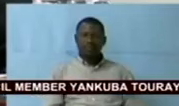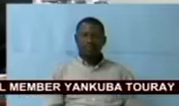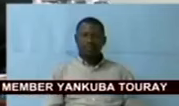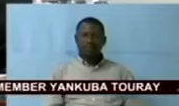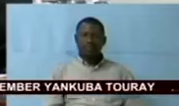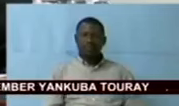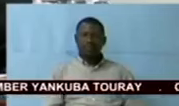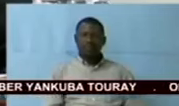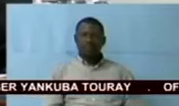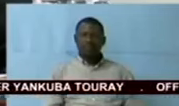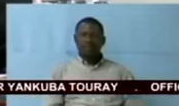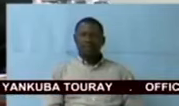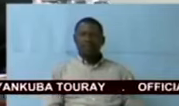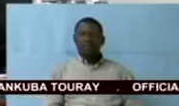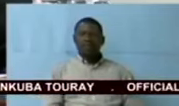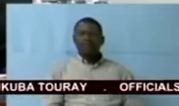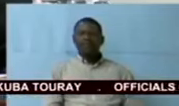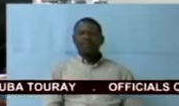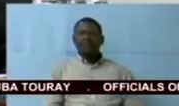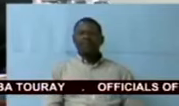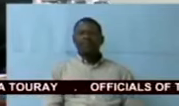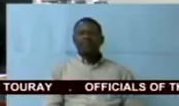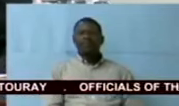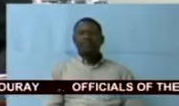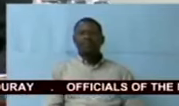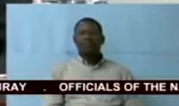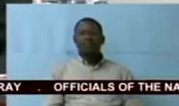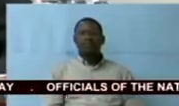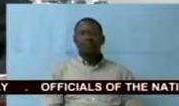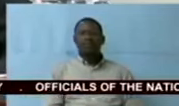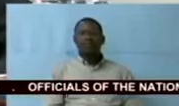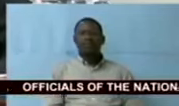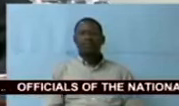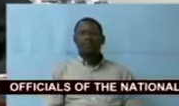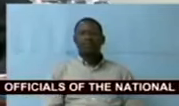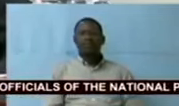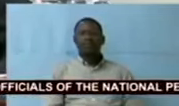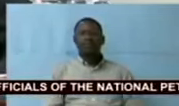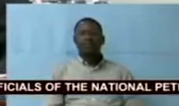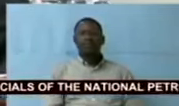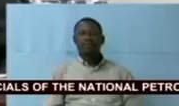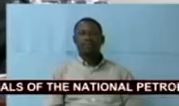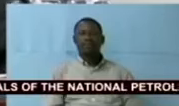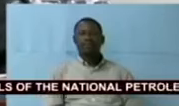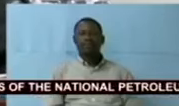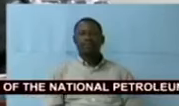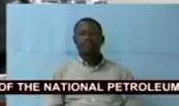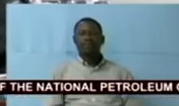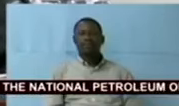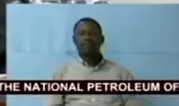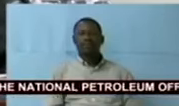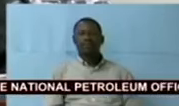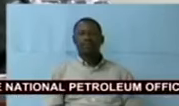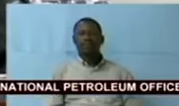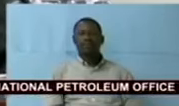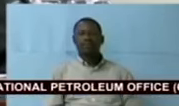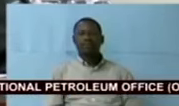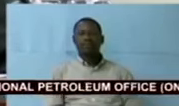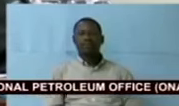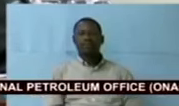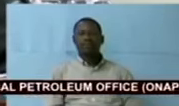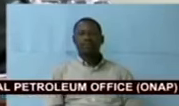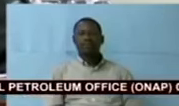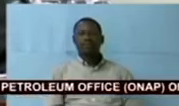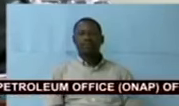ka doyaro ke kukurun ko la man kabo man sakunda la karola ya wato la ya nyina kama wotilolu kono pour ka